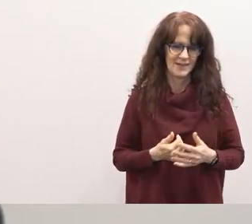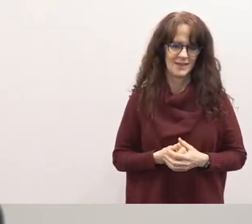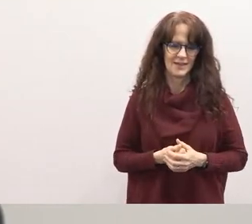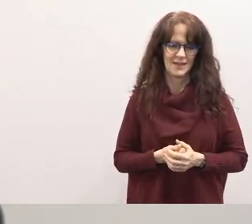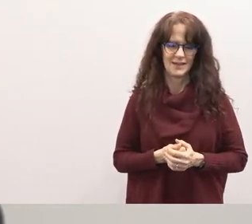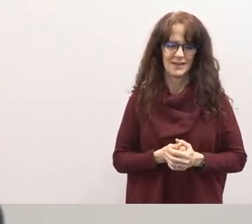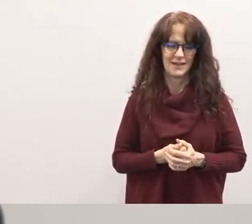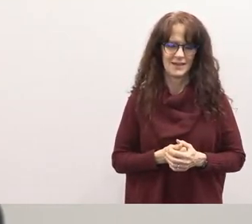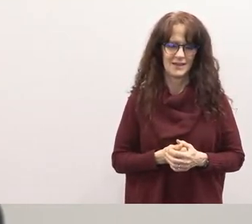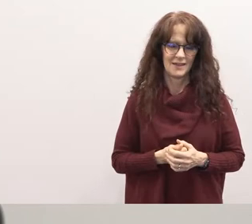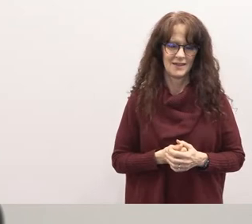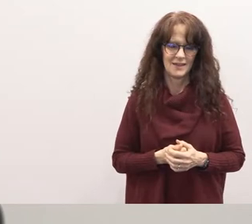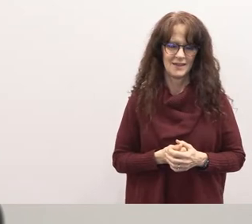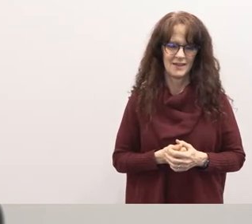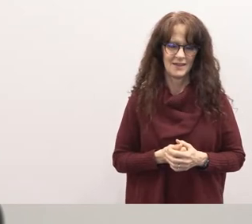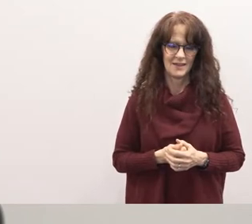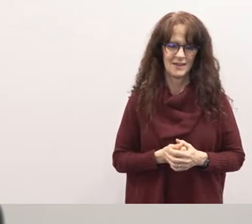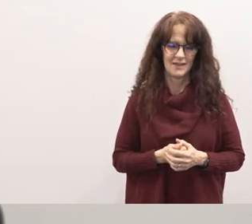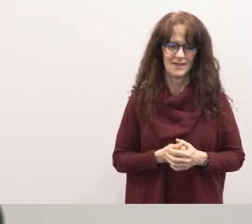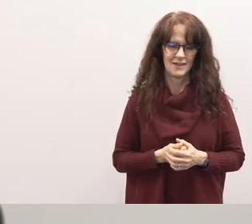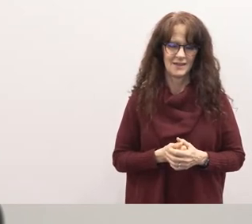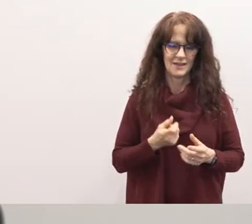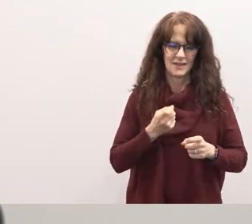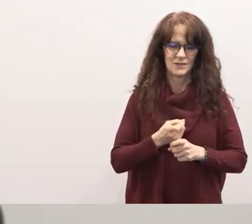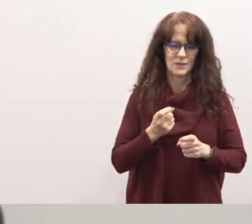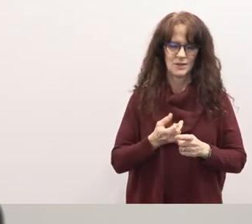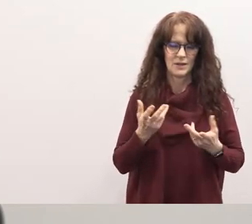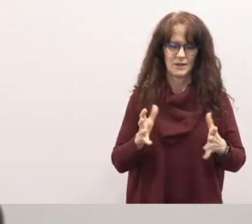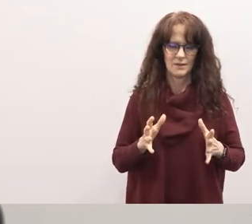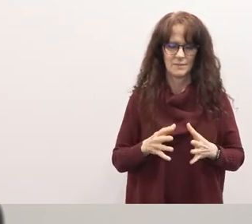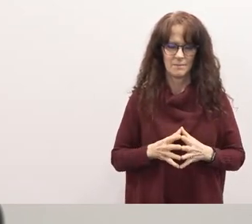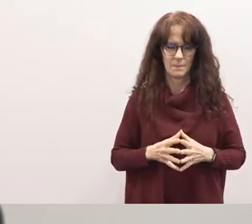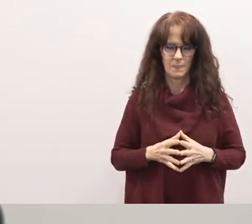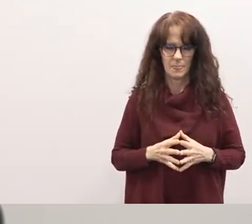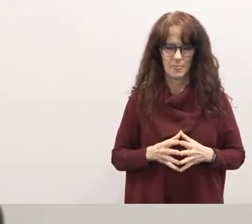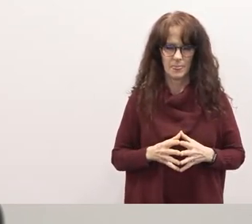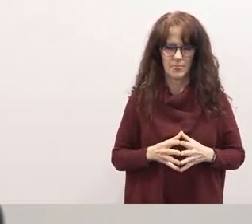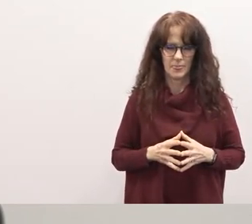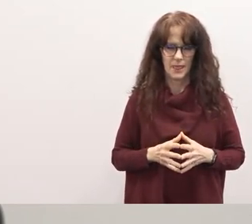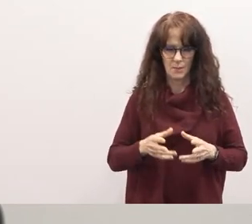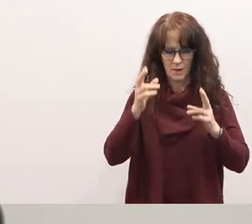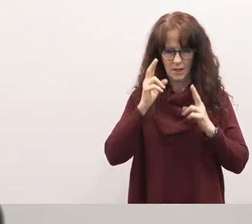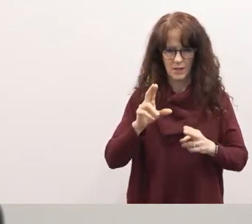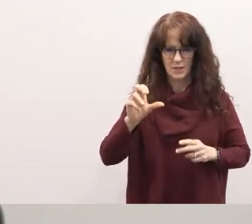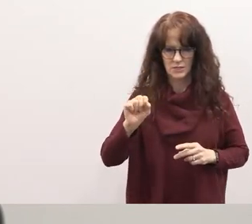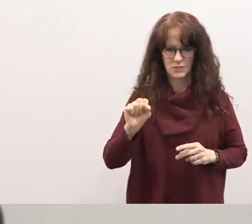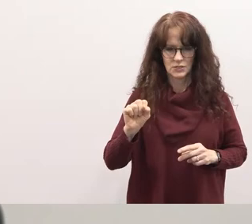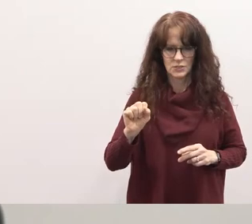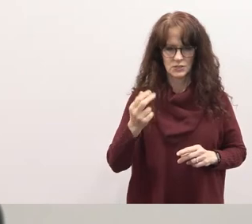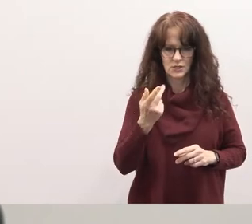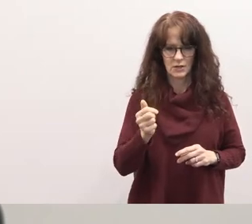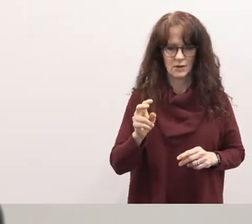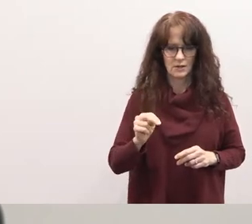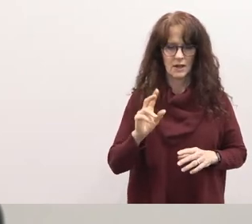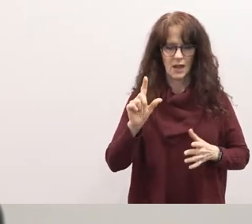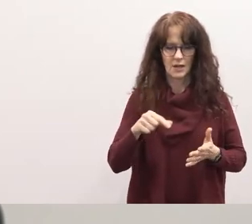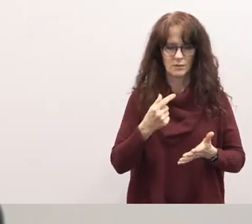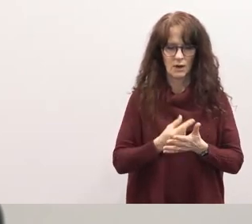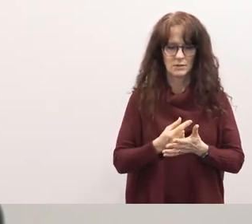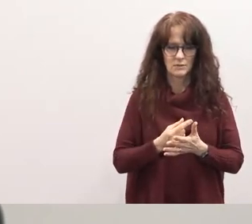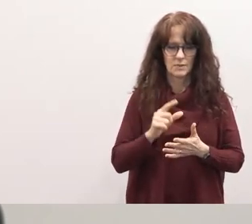But all jokes aside, I'll make it sweet, because I want you to honor Sharon. But I graduated from Long Beach